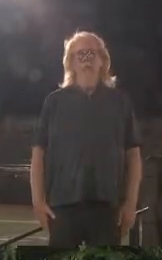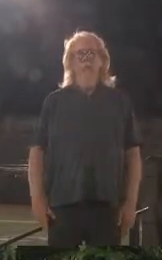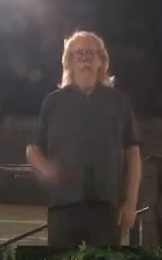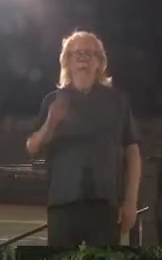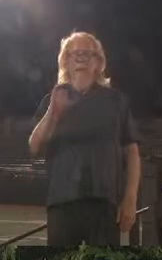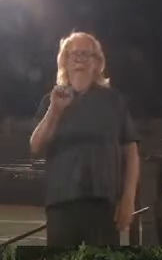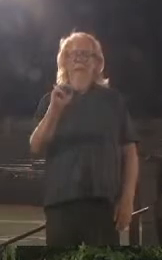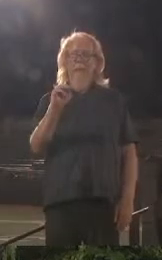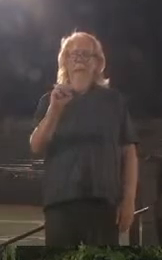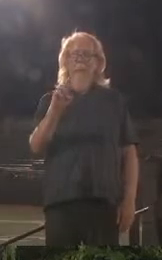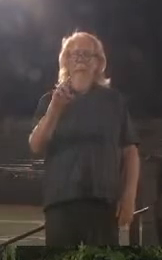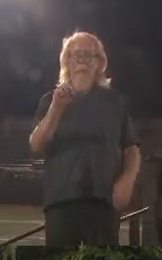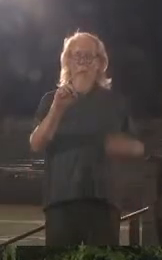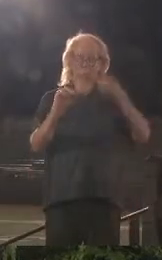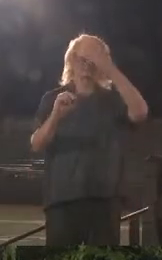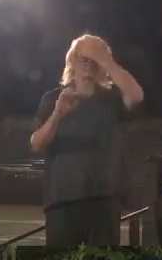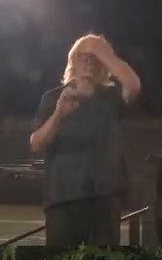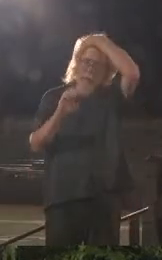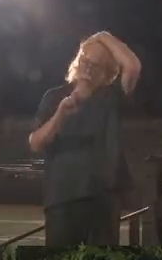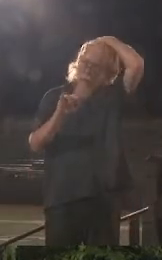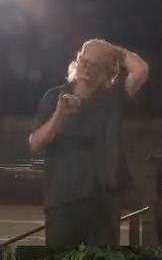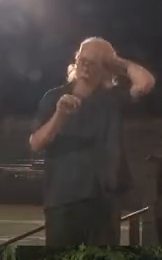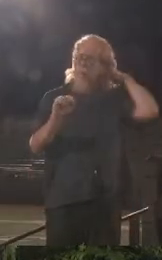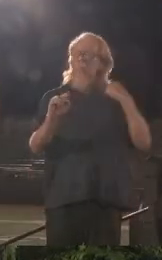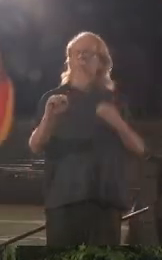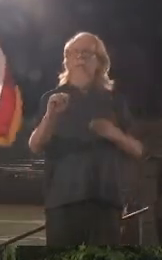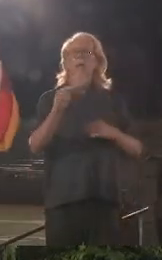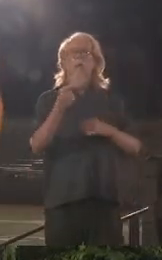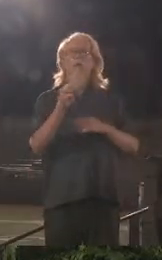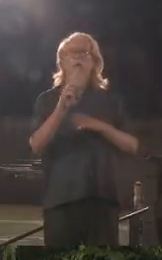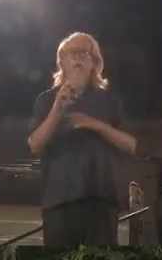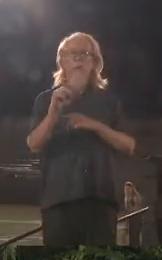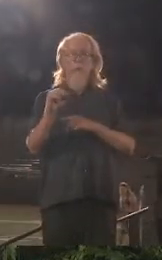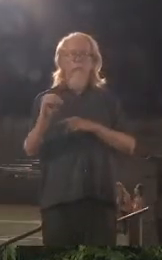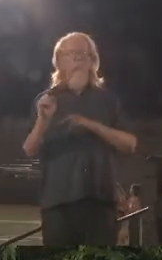Cameron Elliott Green will be attending Texas State University.